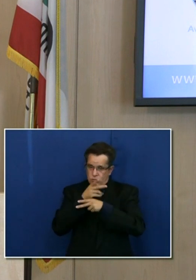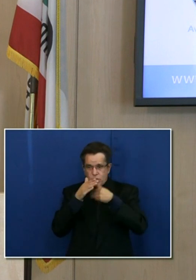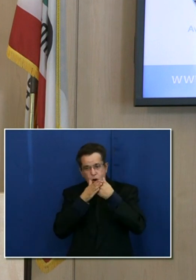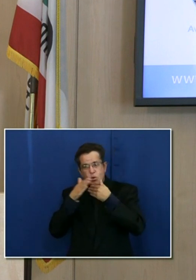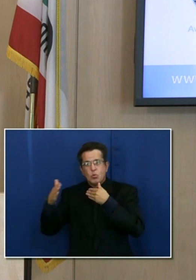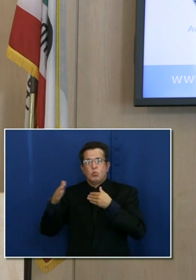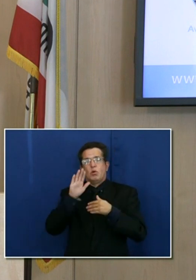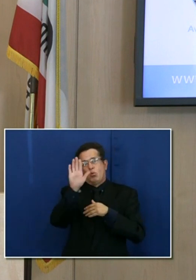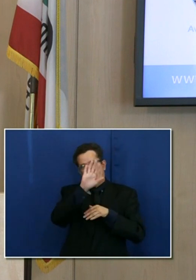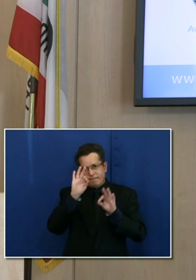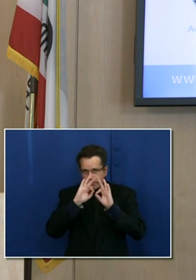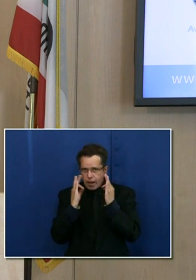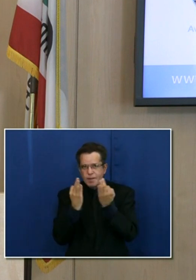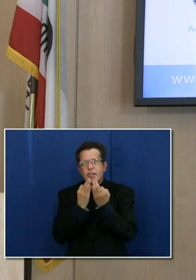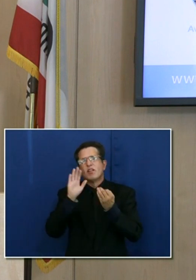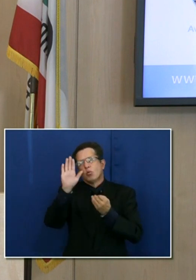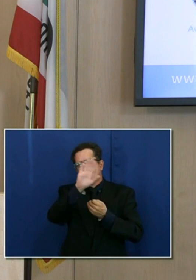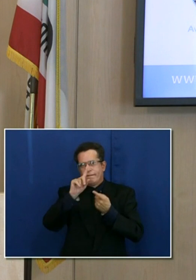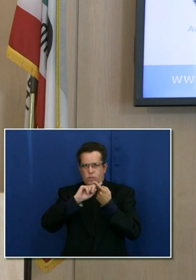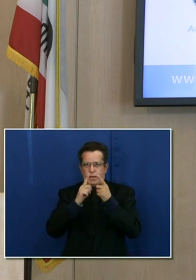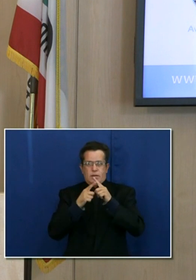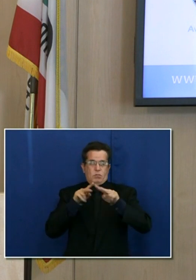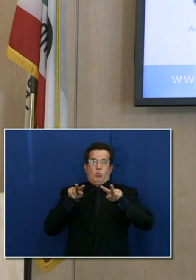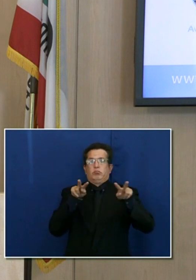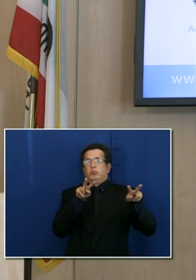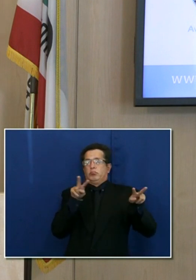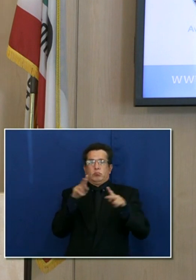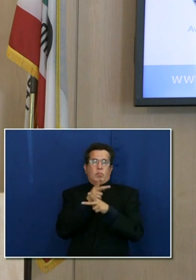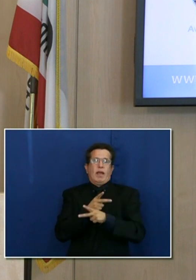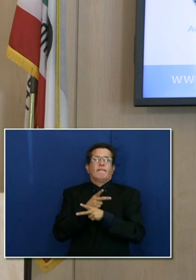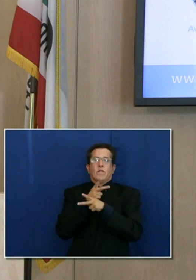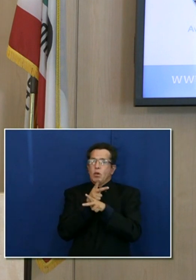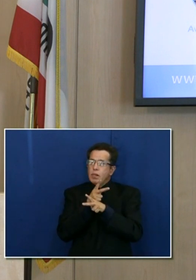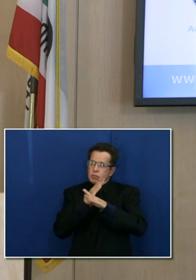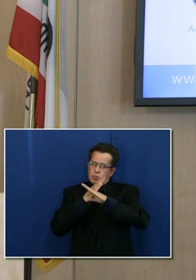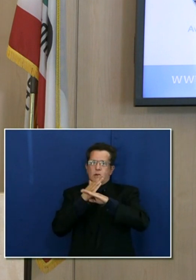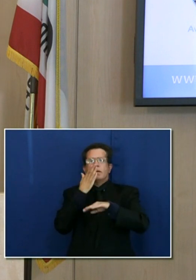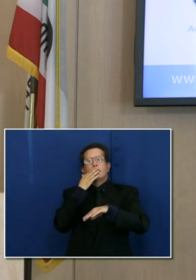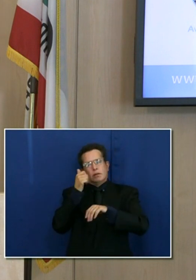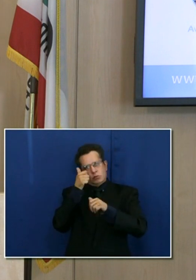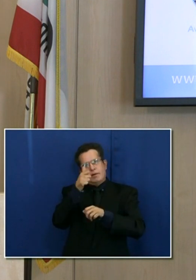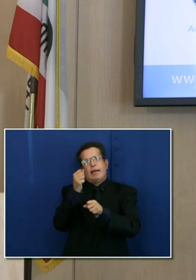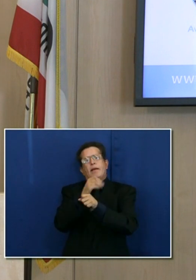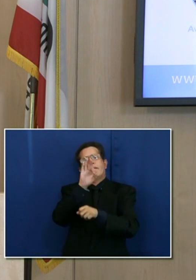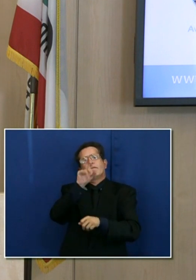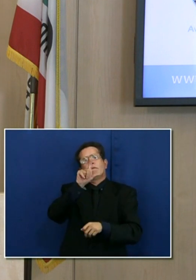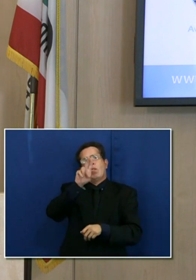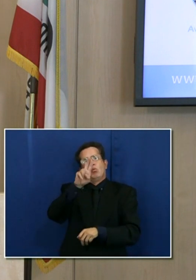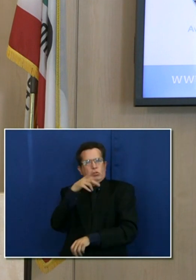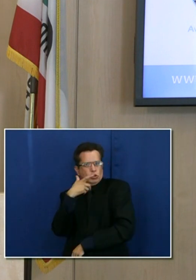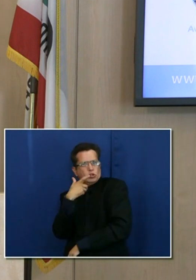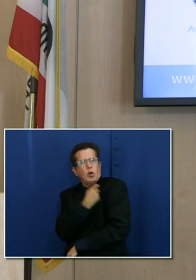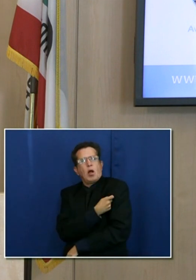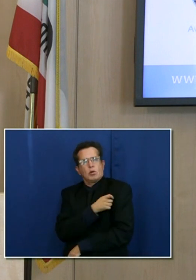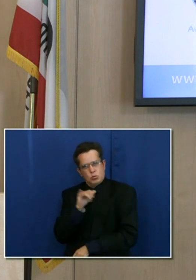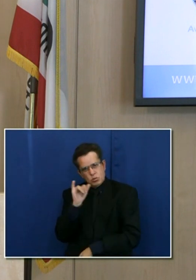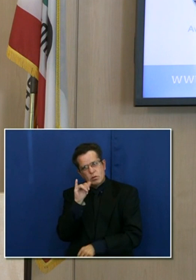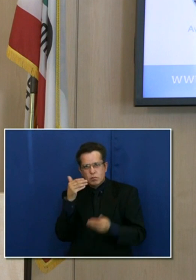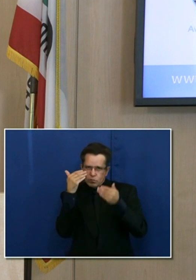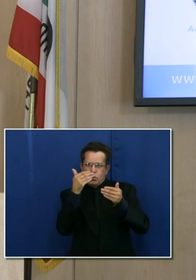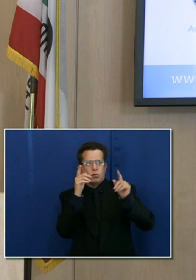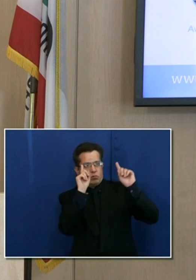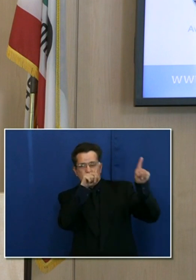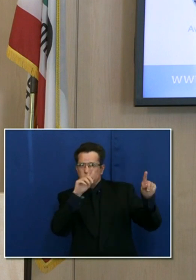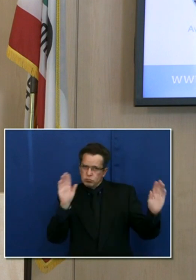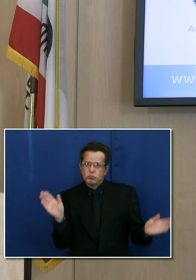and your friends and those around you by getting a flu vaccination. Getting the flu vaccine